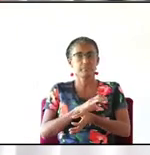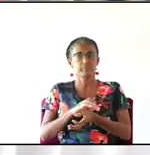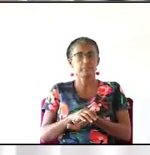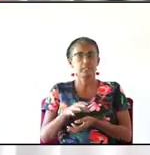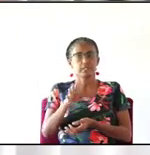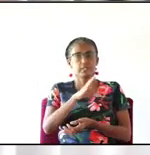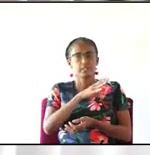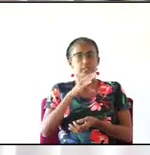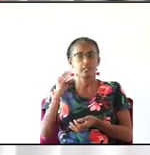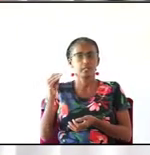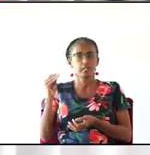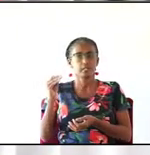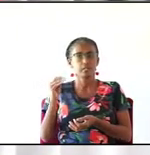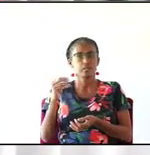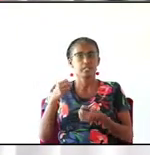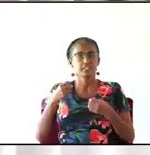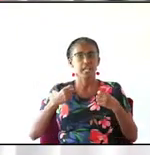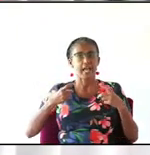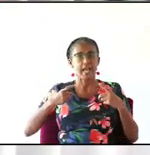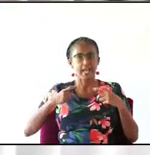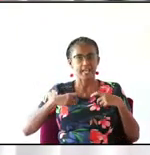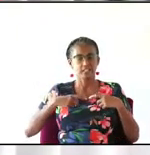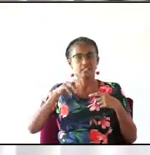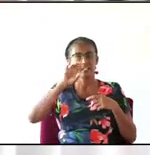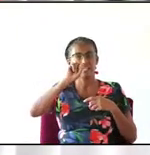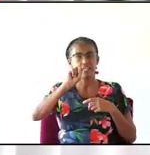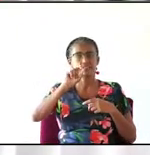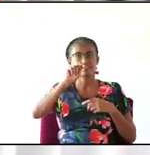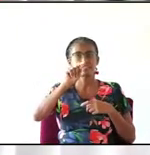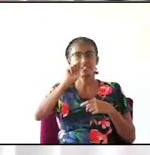was diagnosed with a stage 2